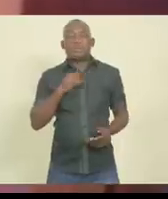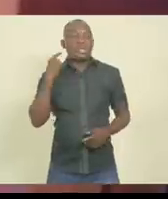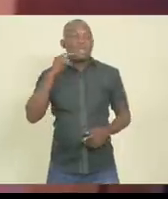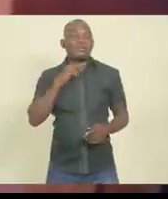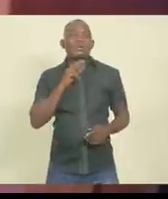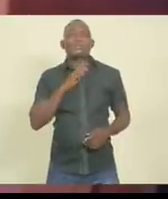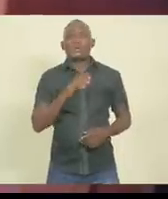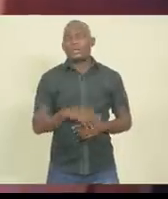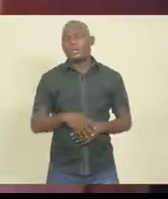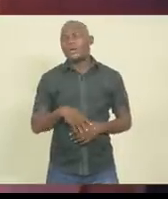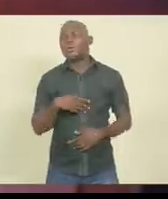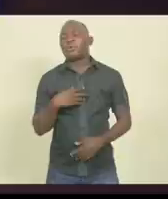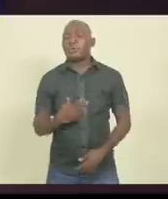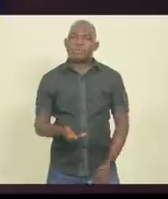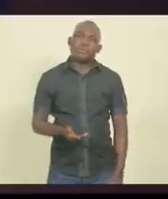well.